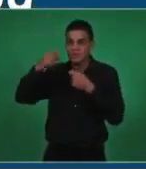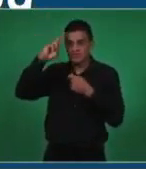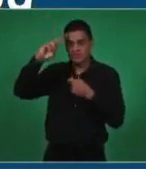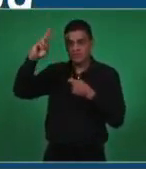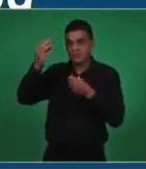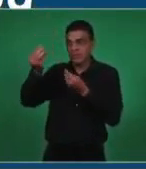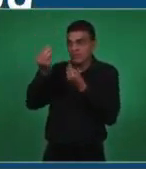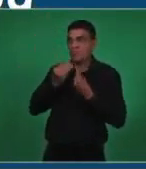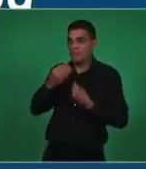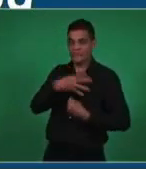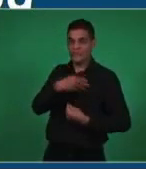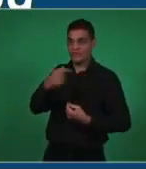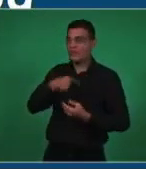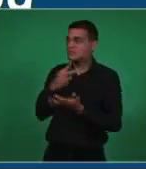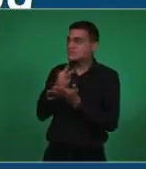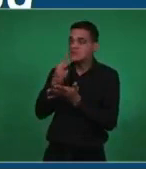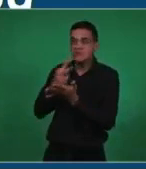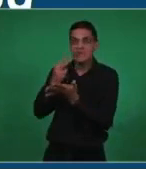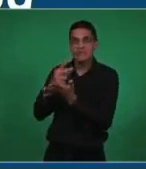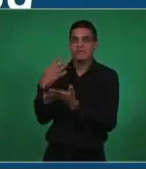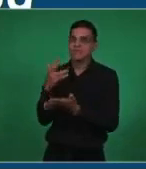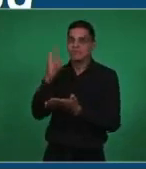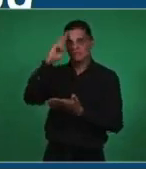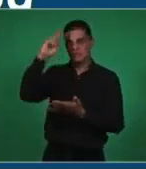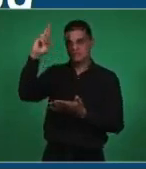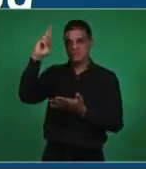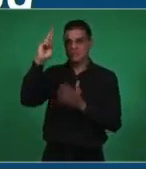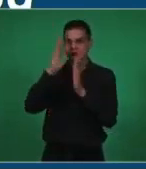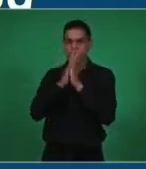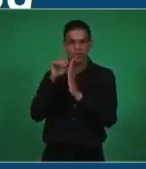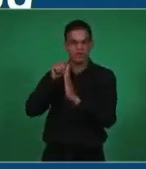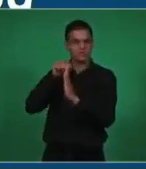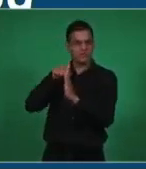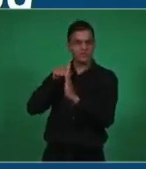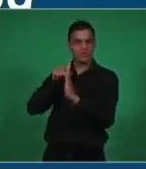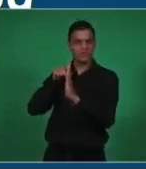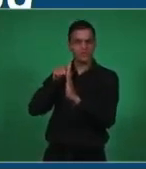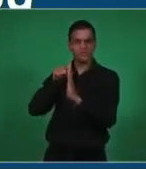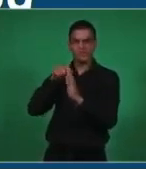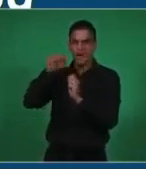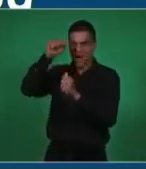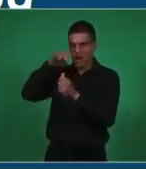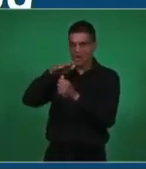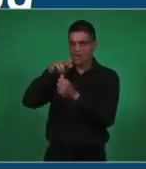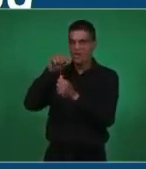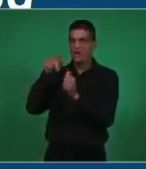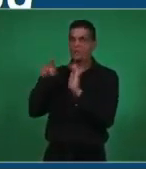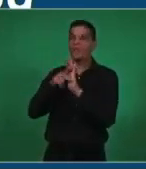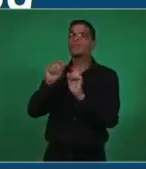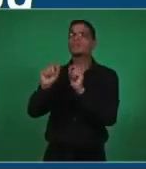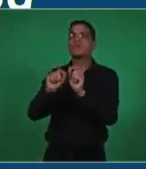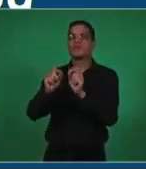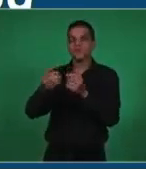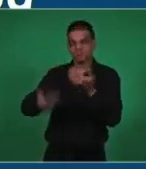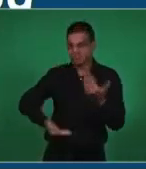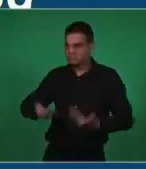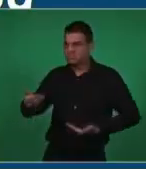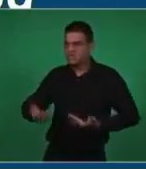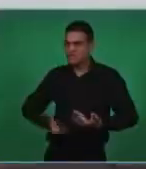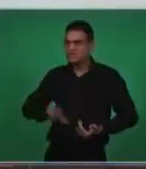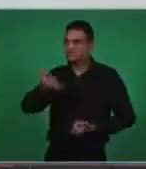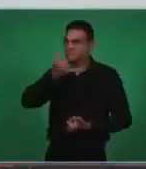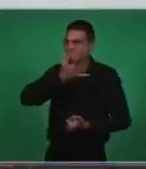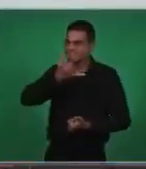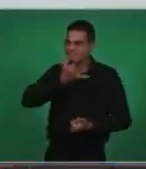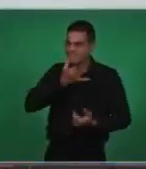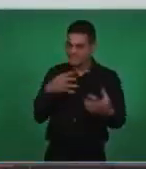Lord every day, all the days of my life. My brethren, this prayer is a woman is afflicted and anguished. The